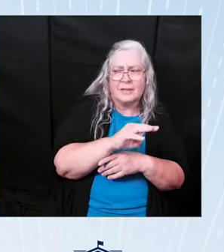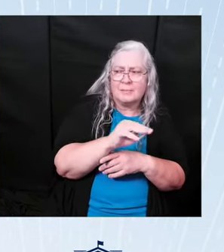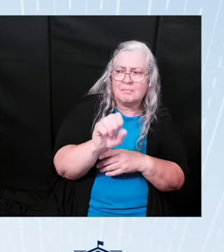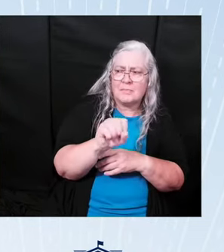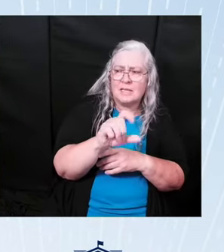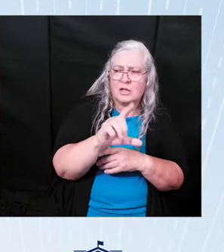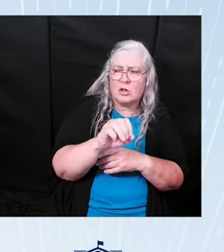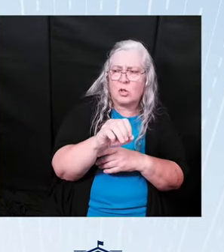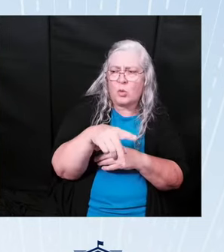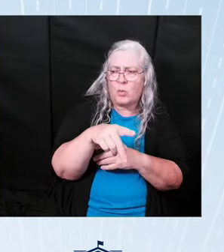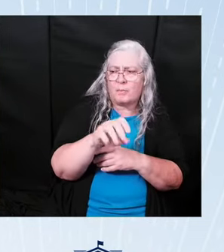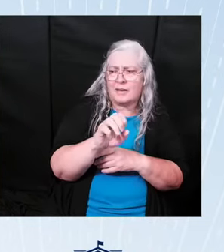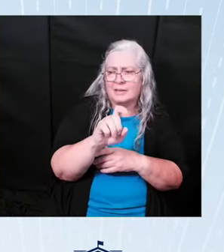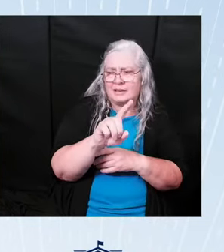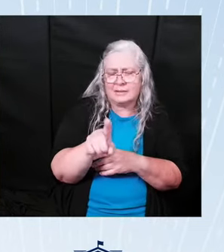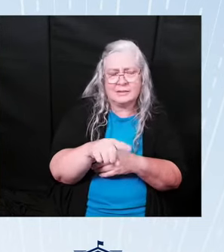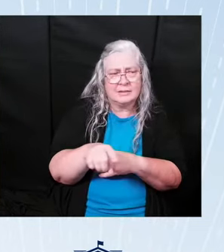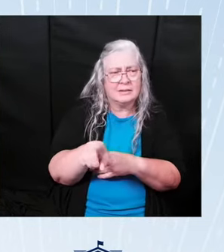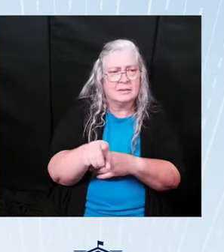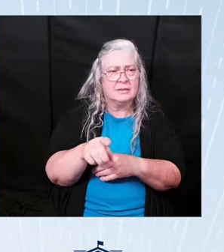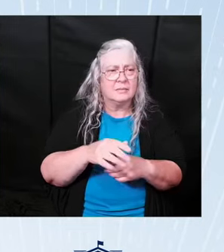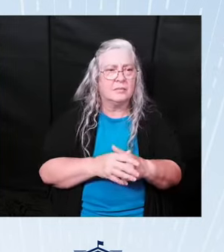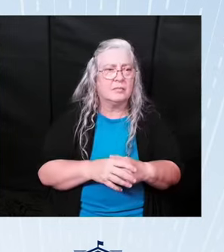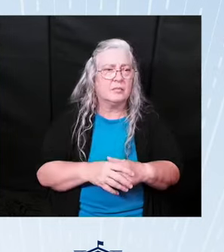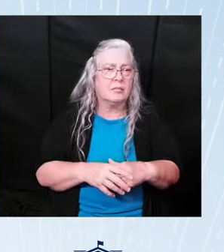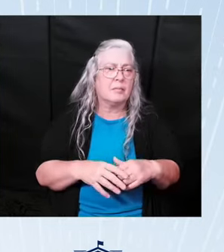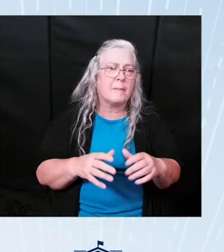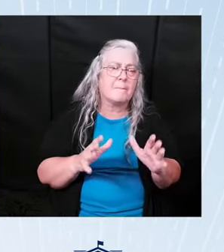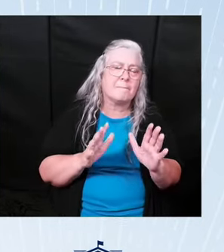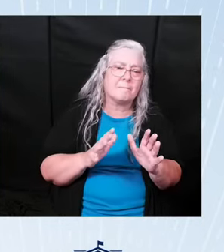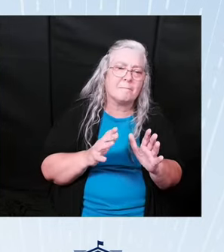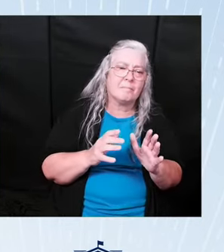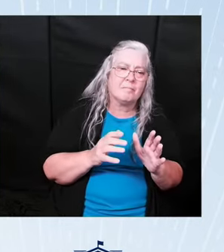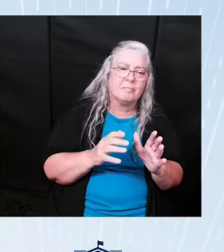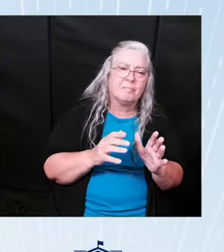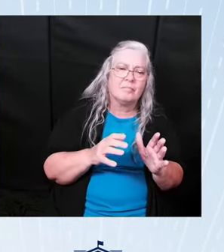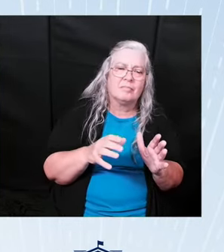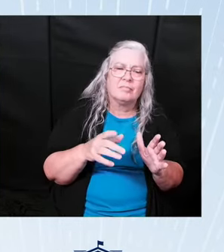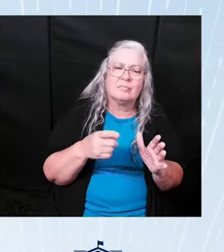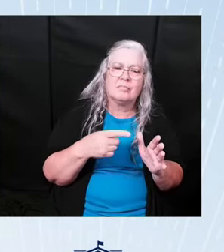Technically be four words, vibrant communities and people.